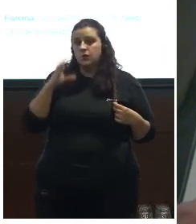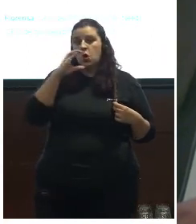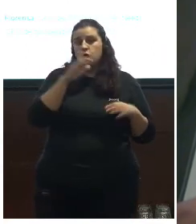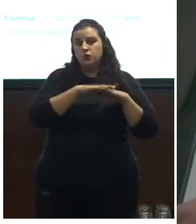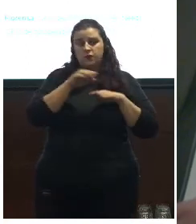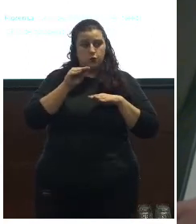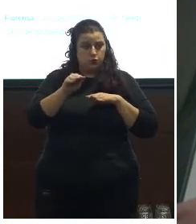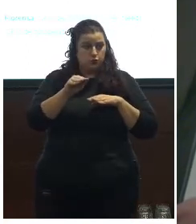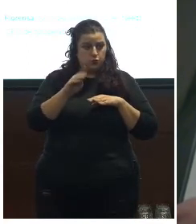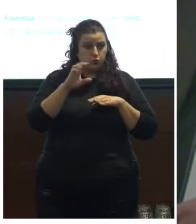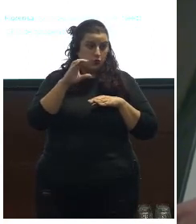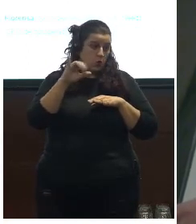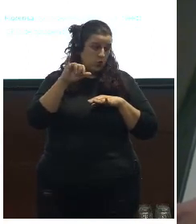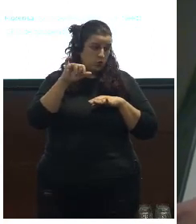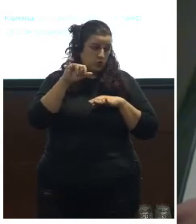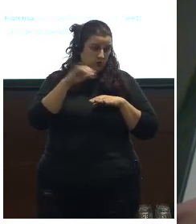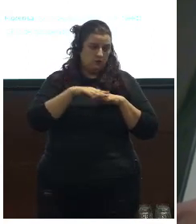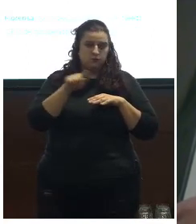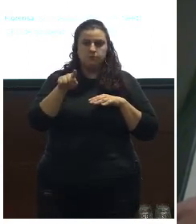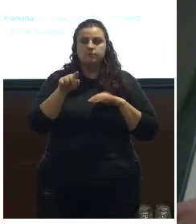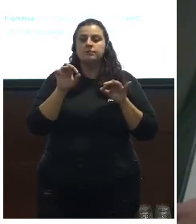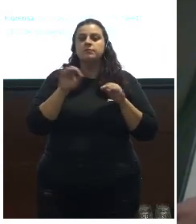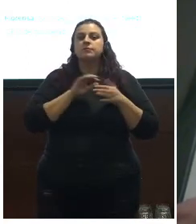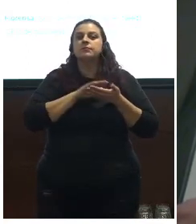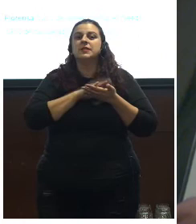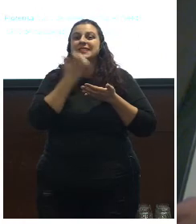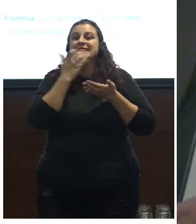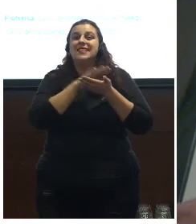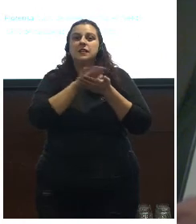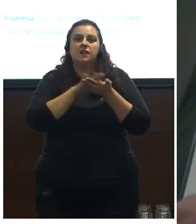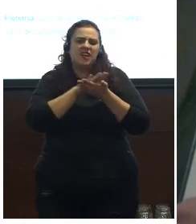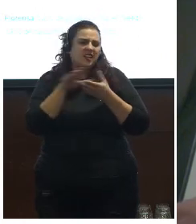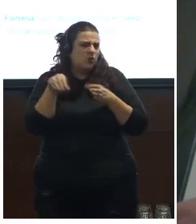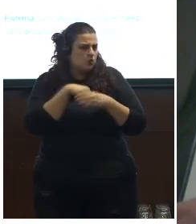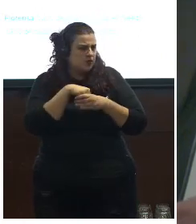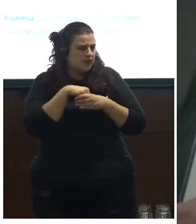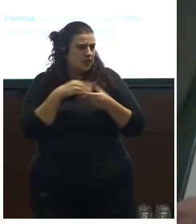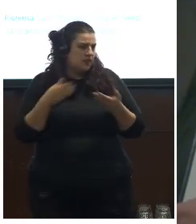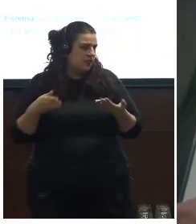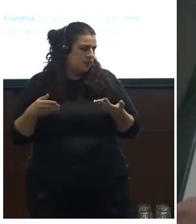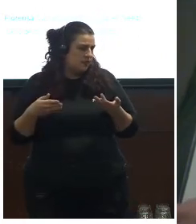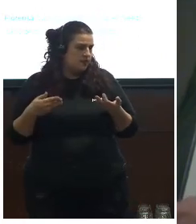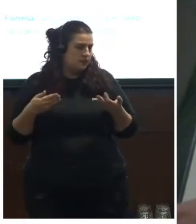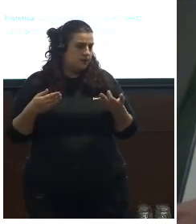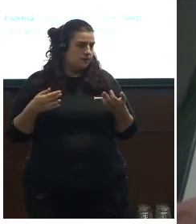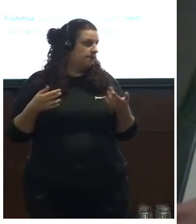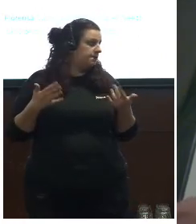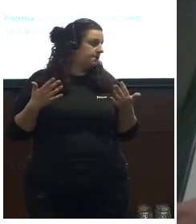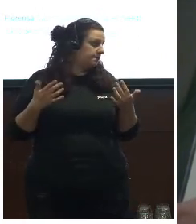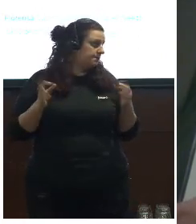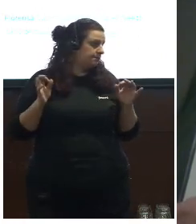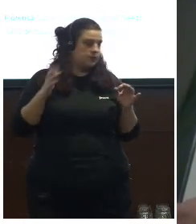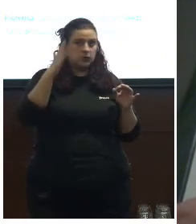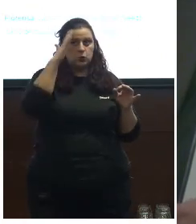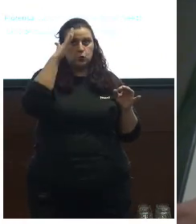when we talk about inclusivity, and as I said before, it's a long-term dream, because as I